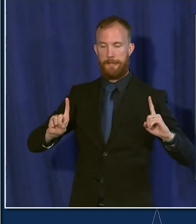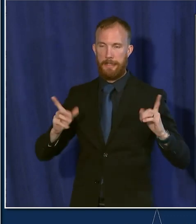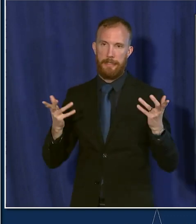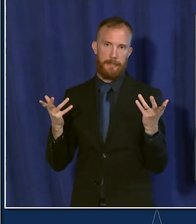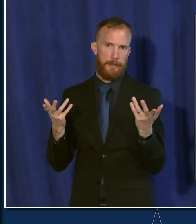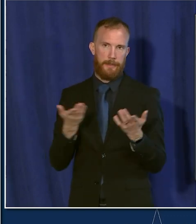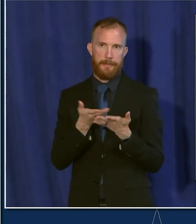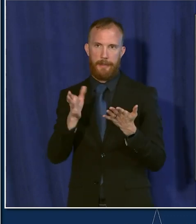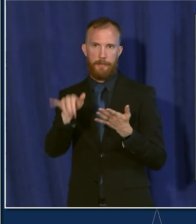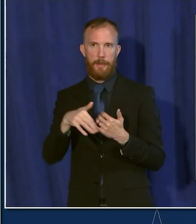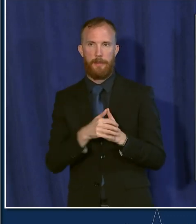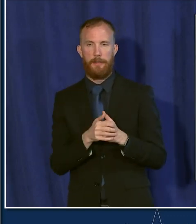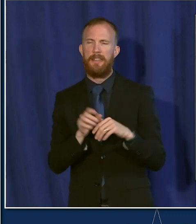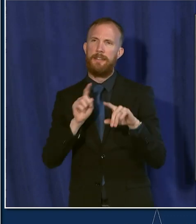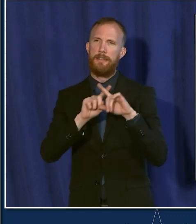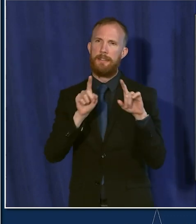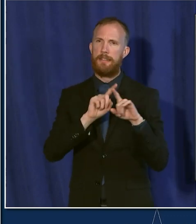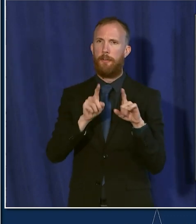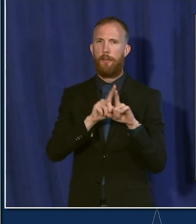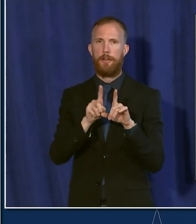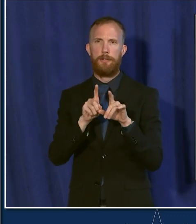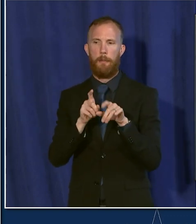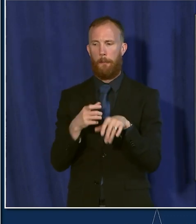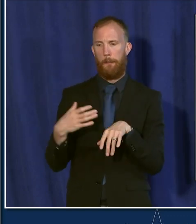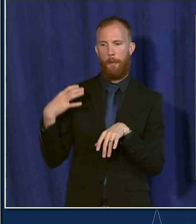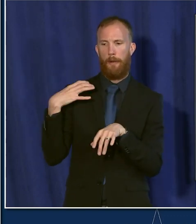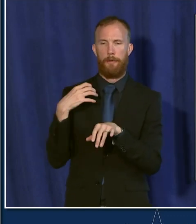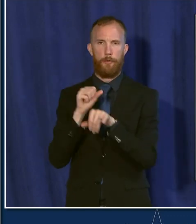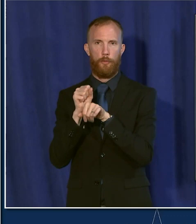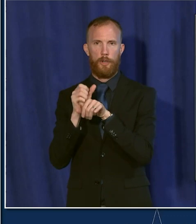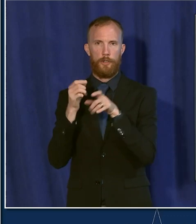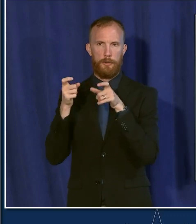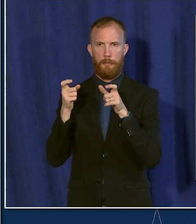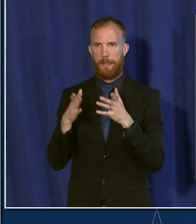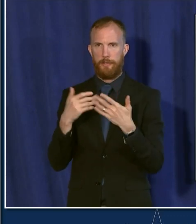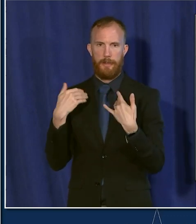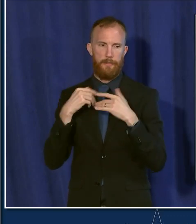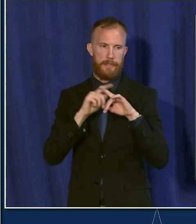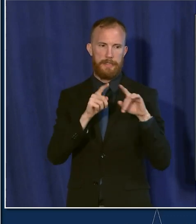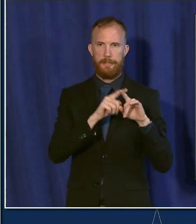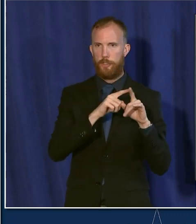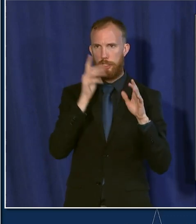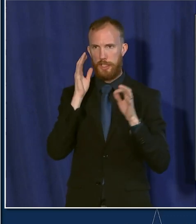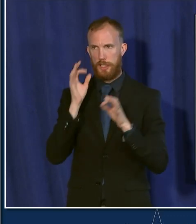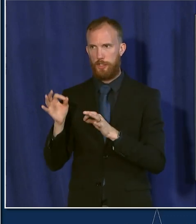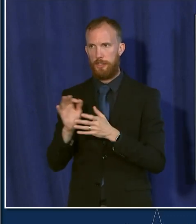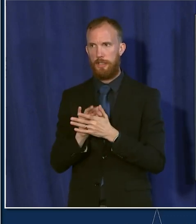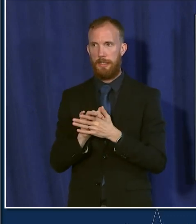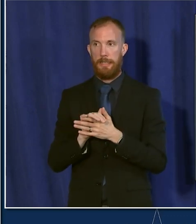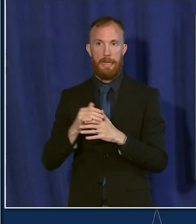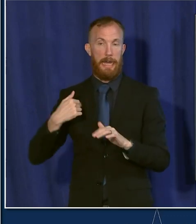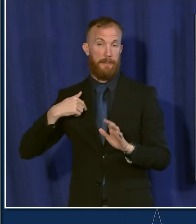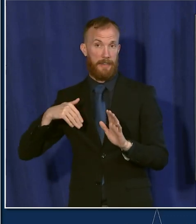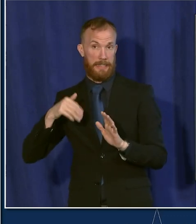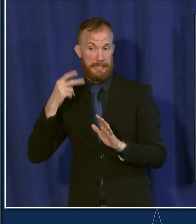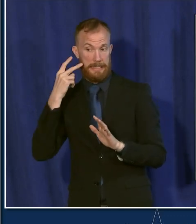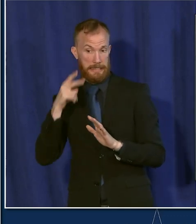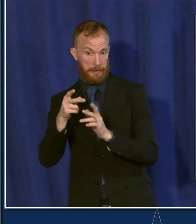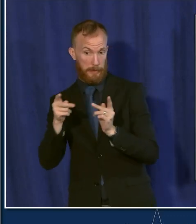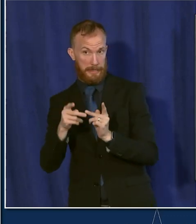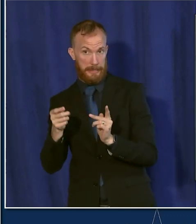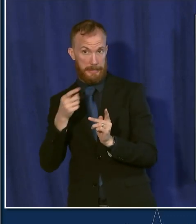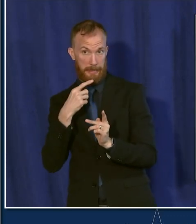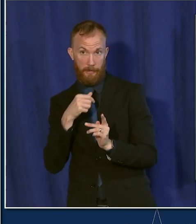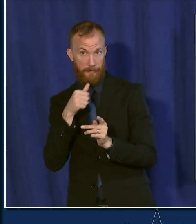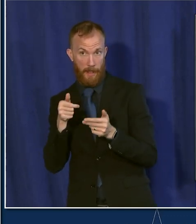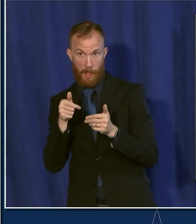different settings and employers are making. And I've not seen anywhere, thank goodness, that has said you may not wear a mask, right? And so, you know,